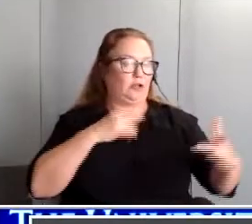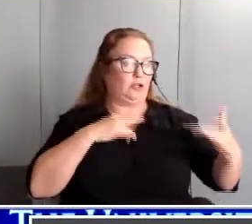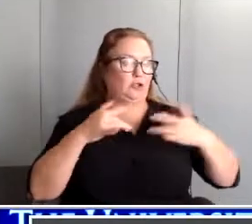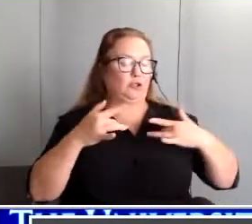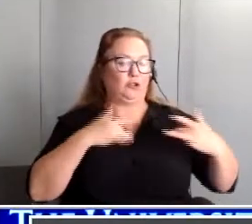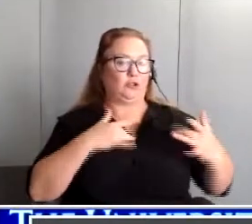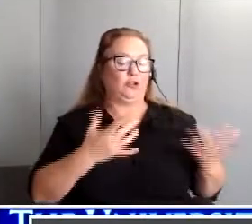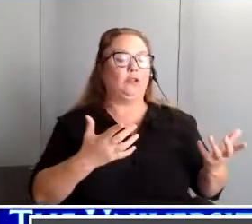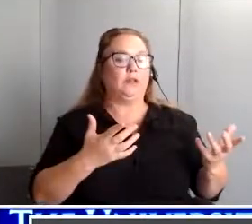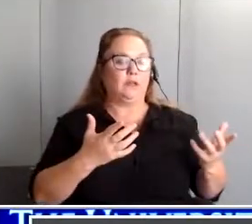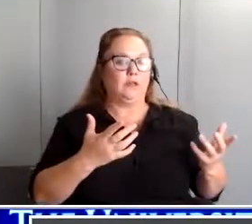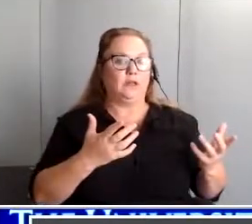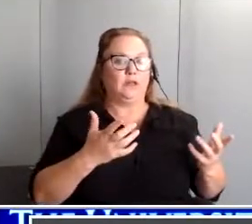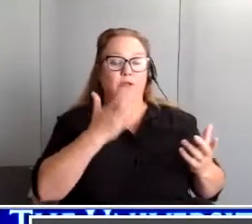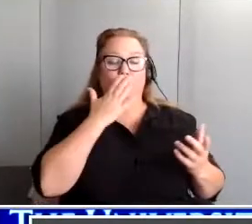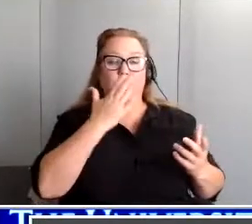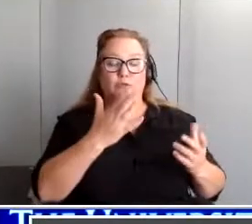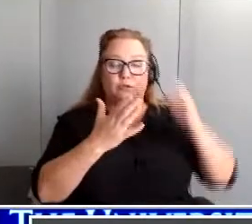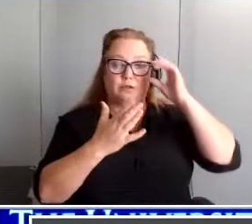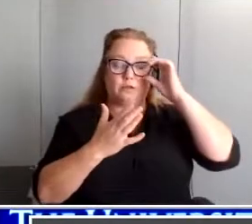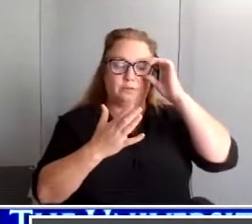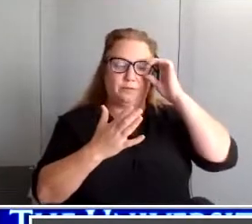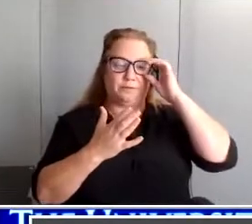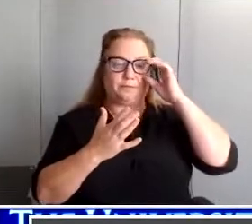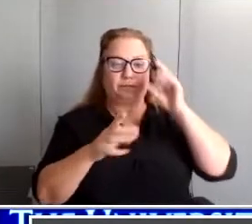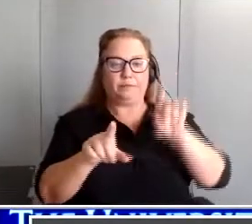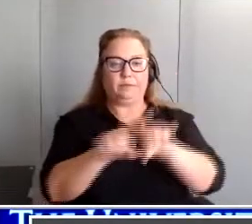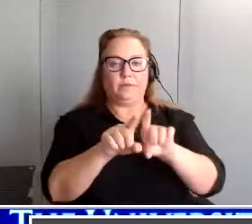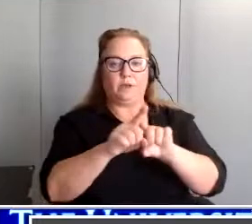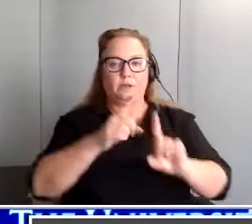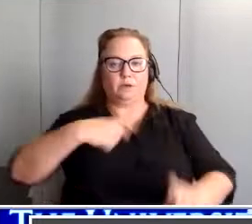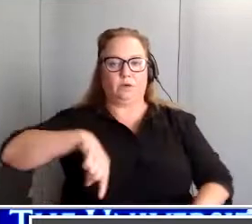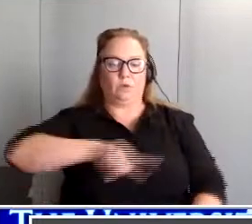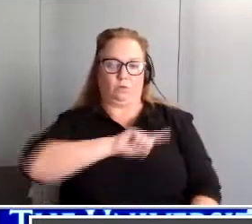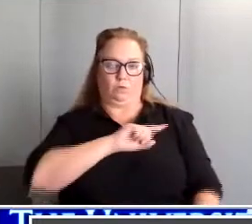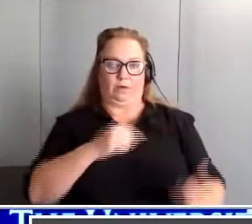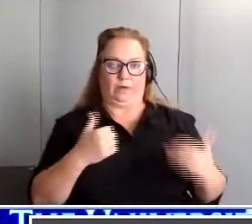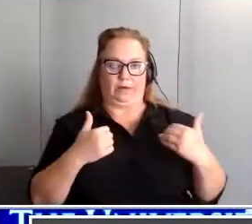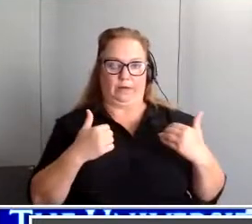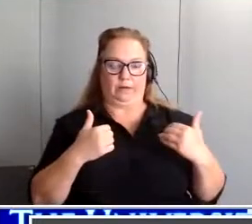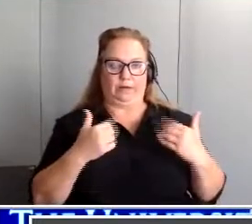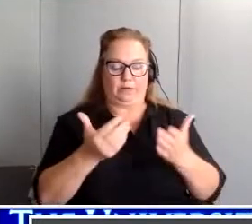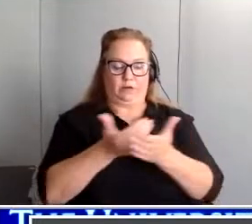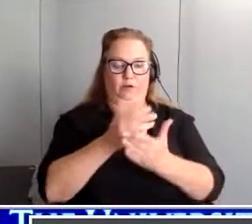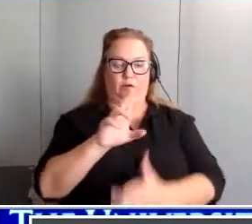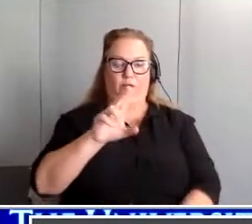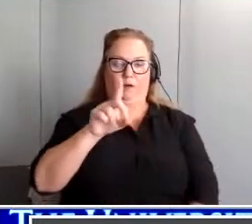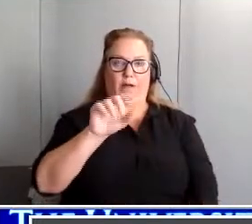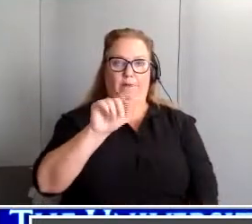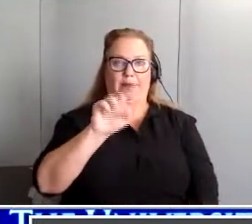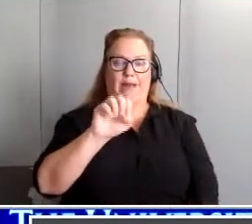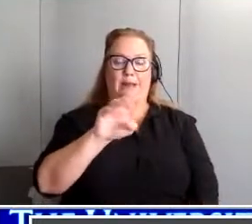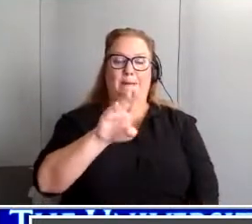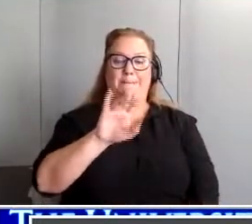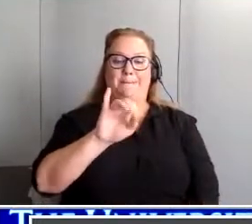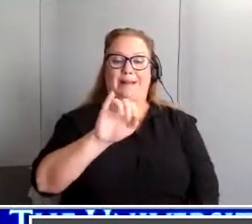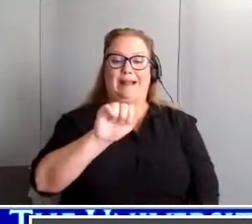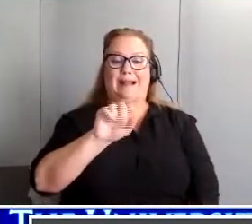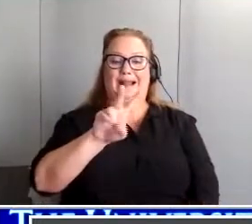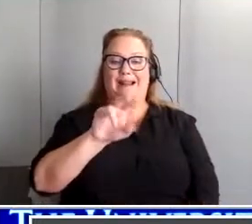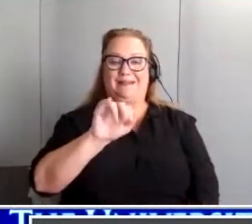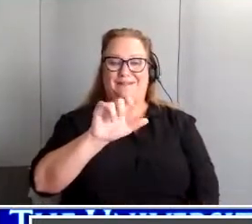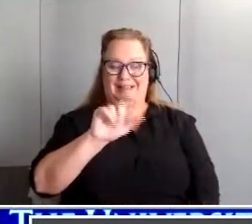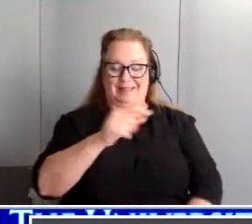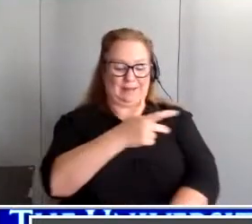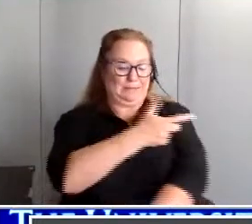good. And of course, we have gotten the new updated, the bivalent booster. We got that in to the